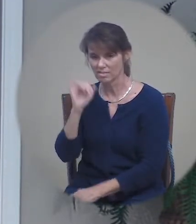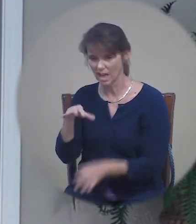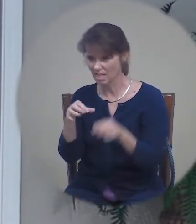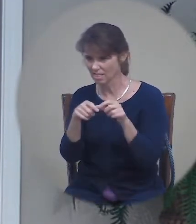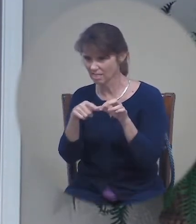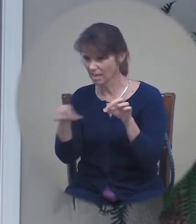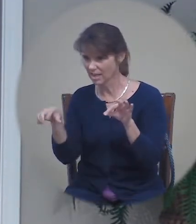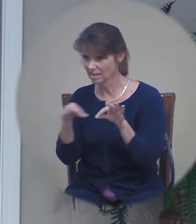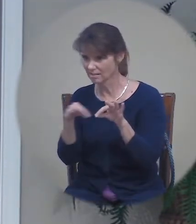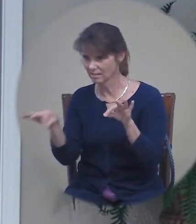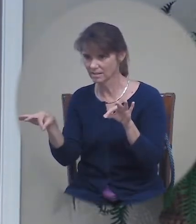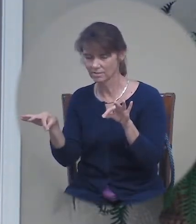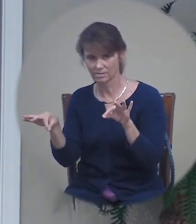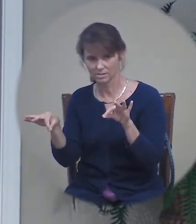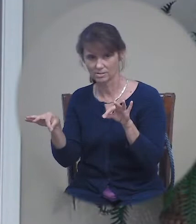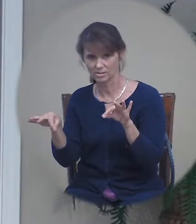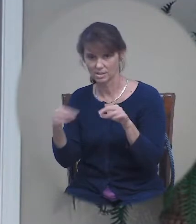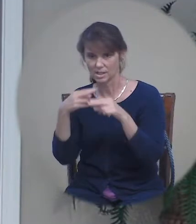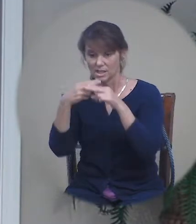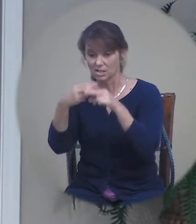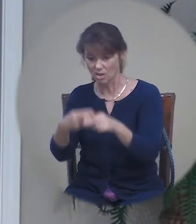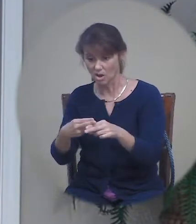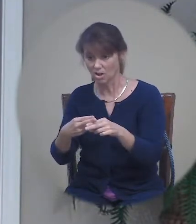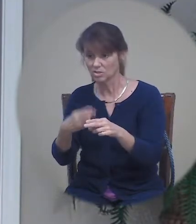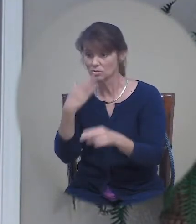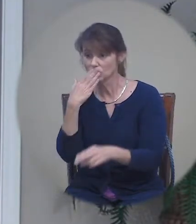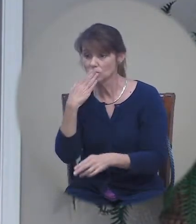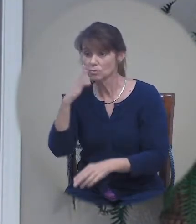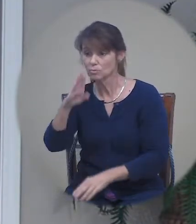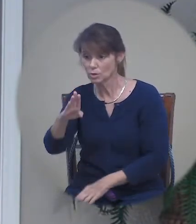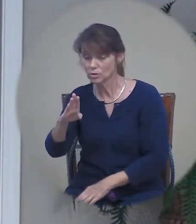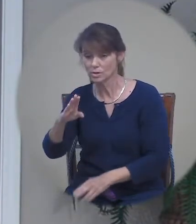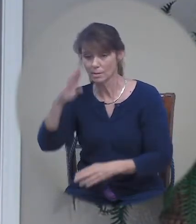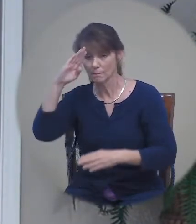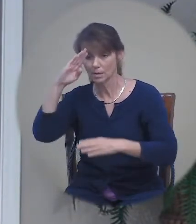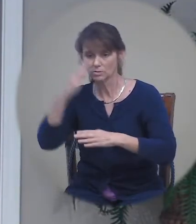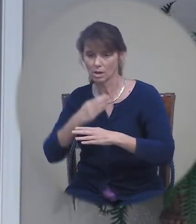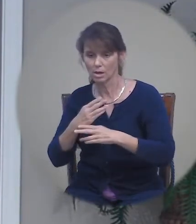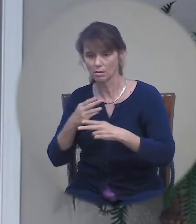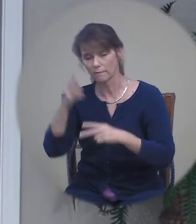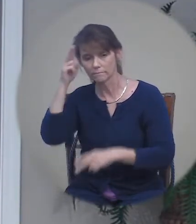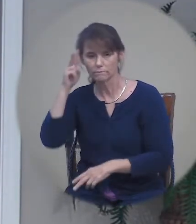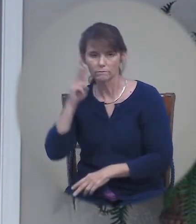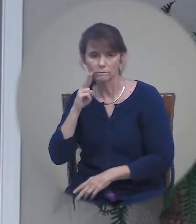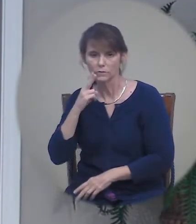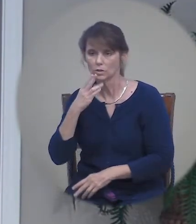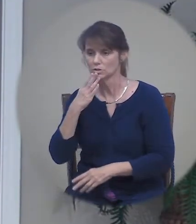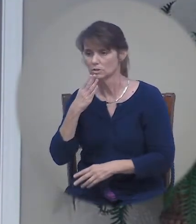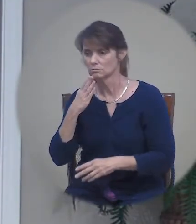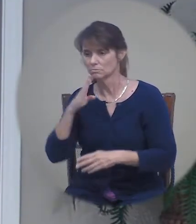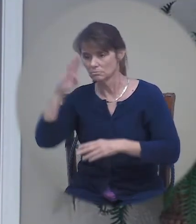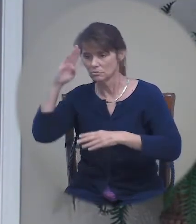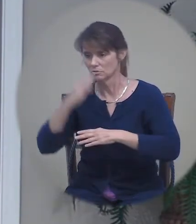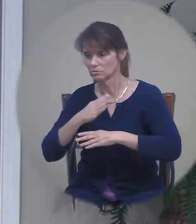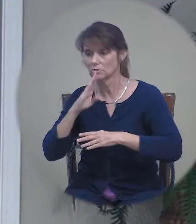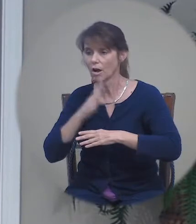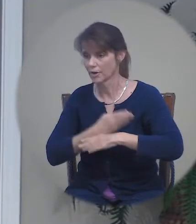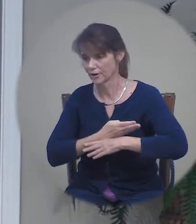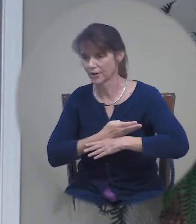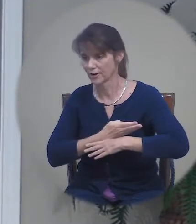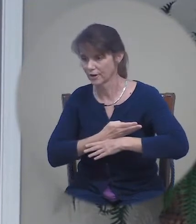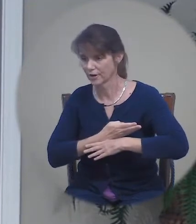he's talking about. First of all, he calls Jerusalem this virgin daughter, this daughter that has not been despoiled. She had not